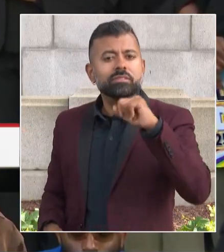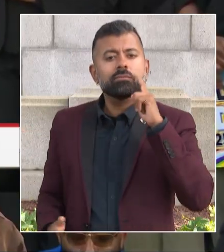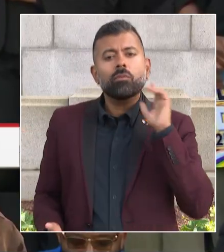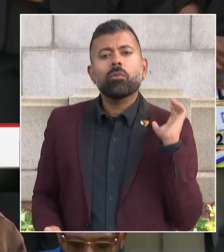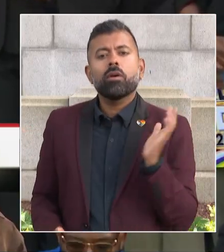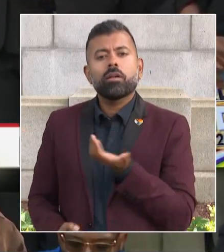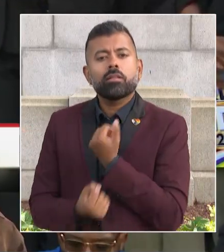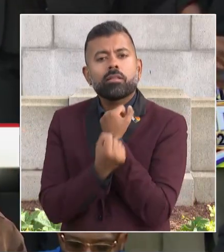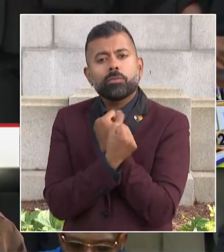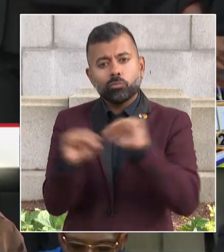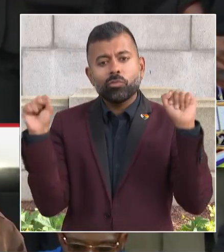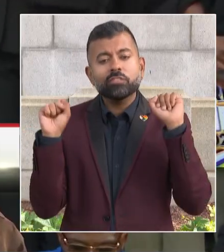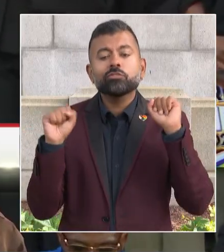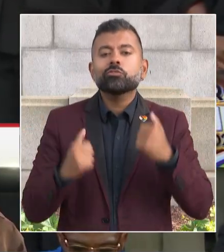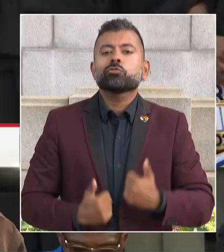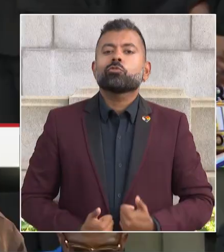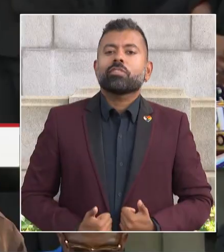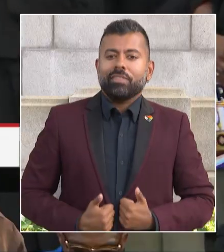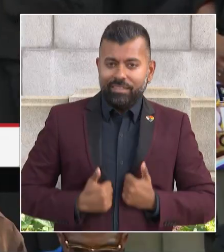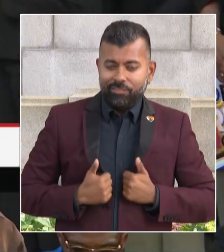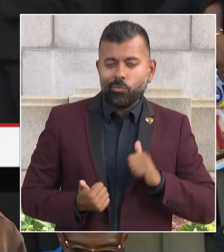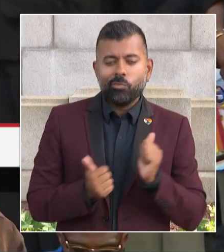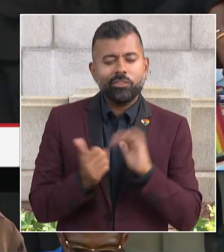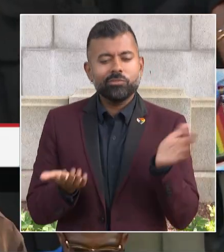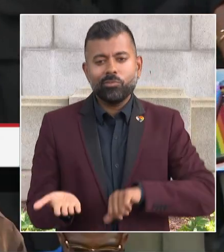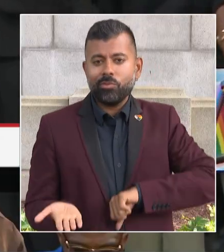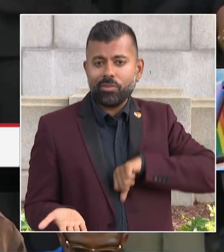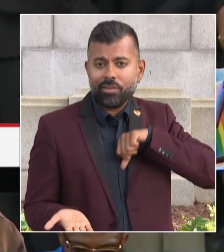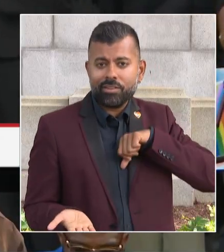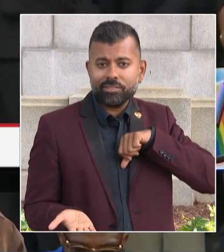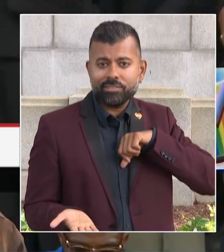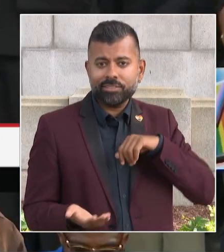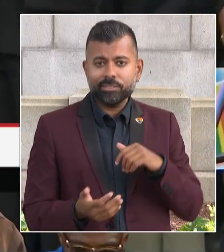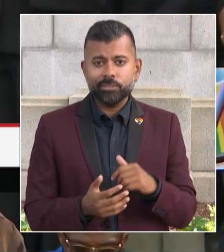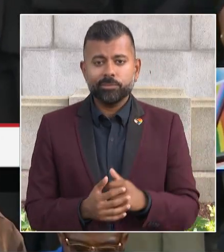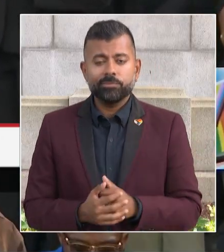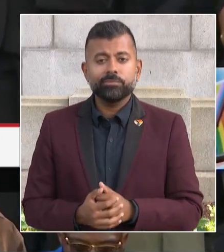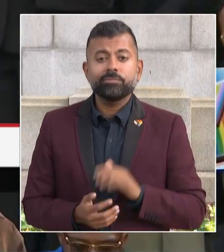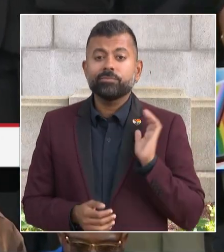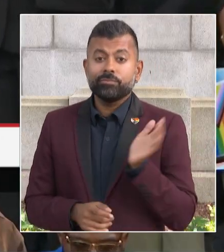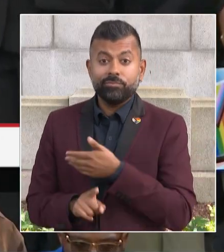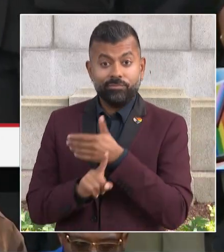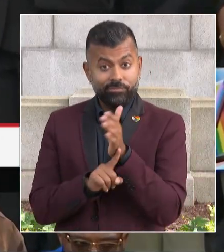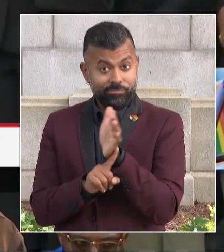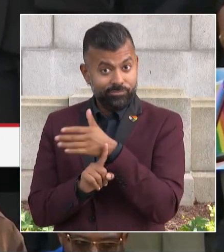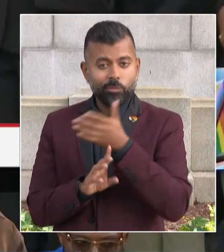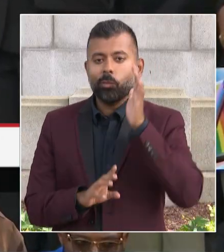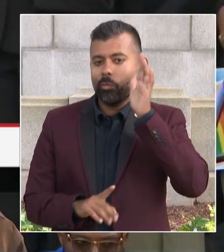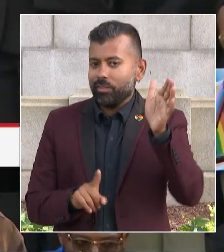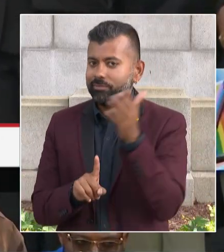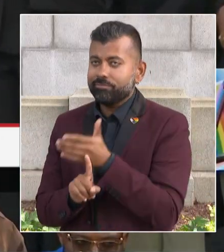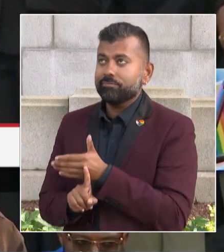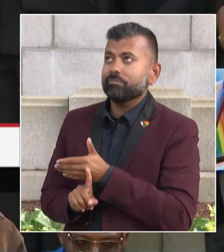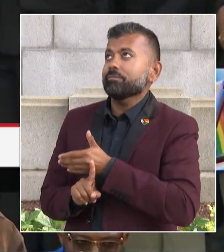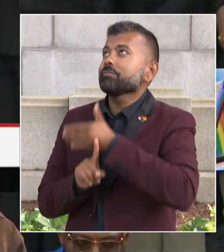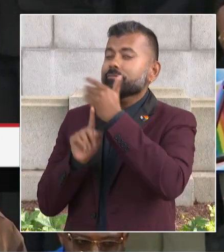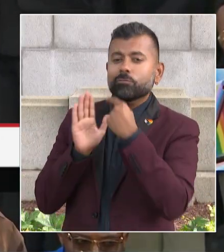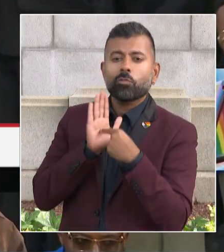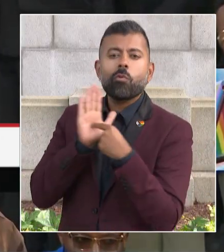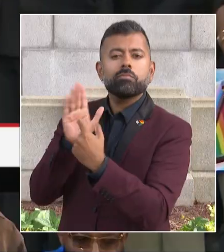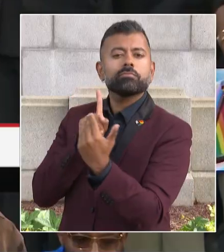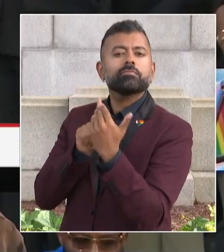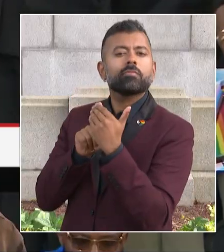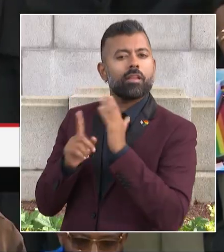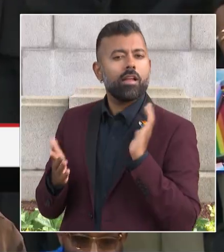pride. We raise this flag in unity, and we raise it in defiance, and because pride is not just a